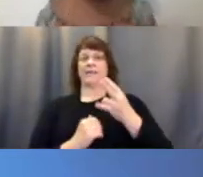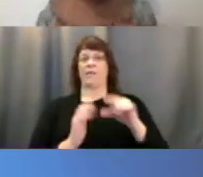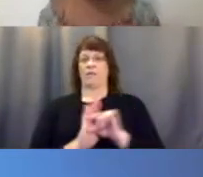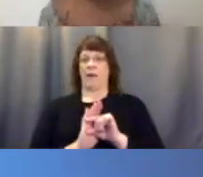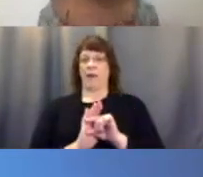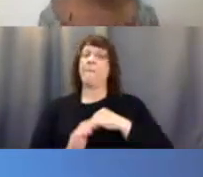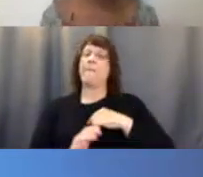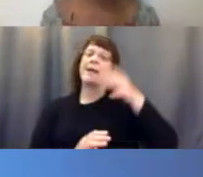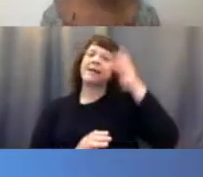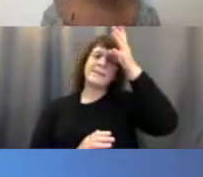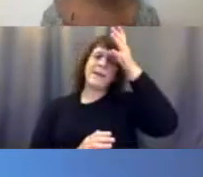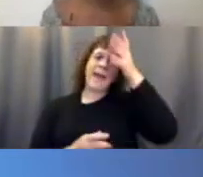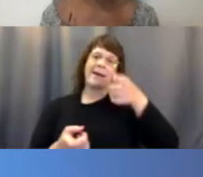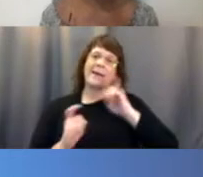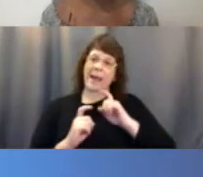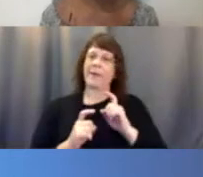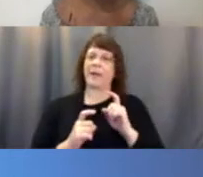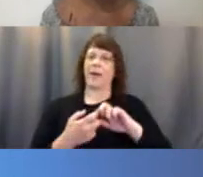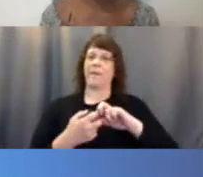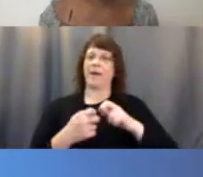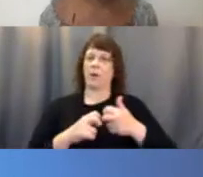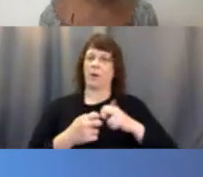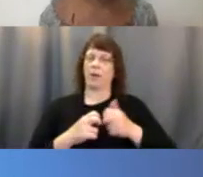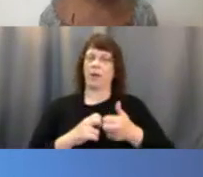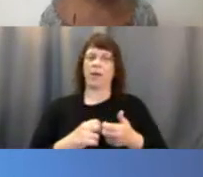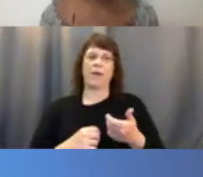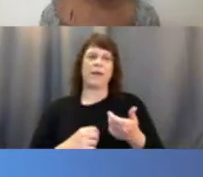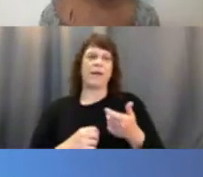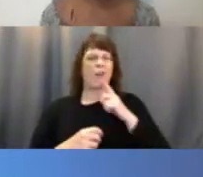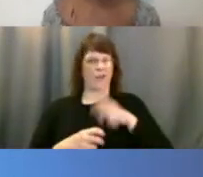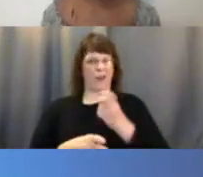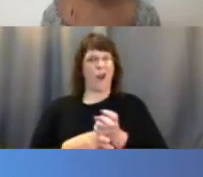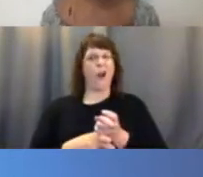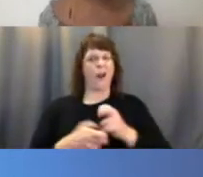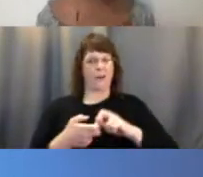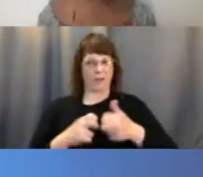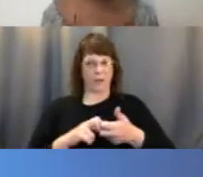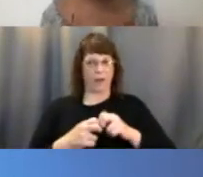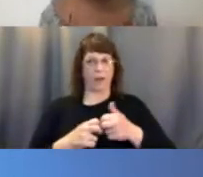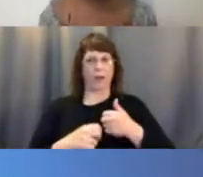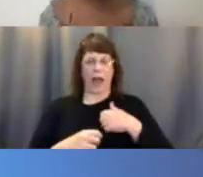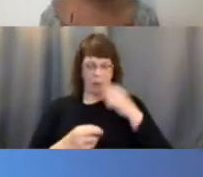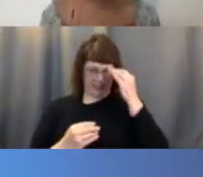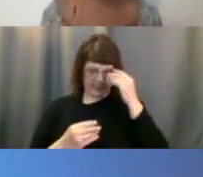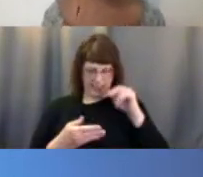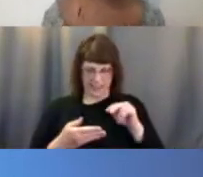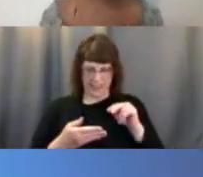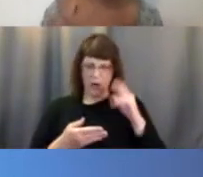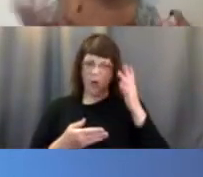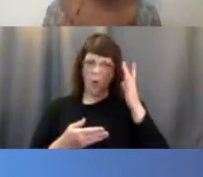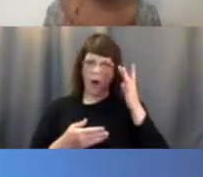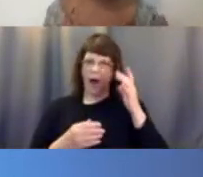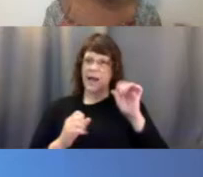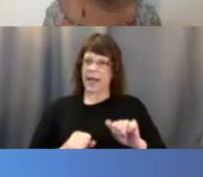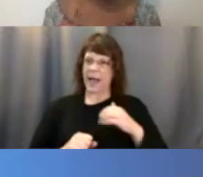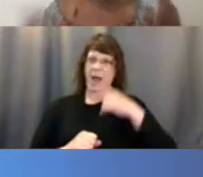word puzzle, and it was a really hard puzzle. And I was just thinking, why can my brain